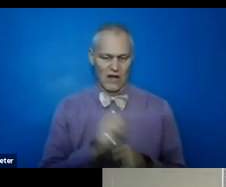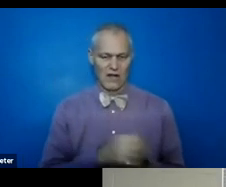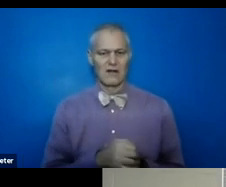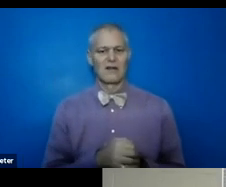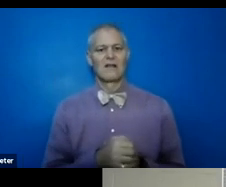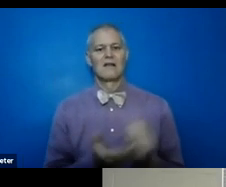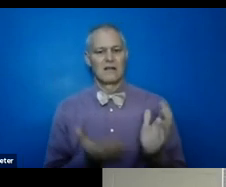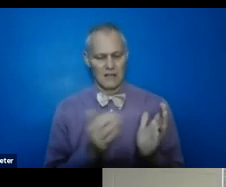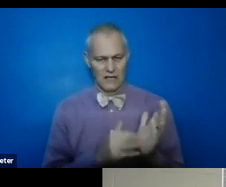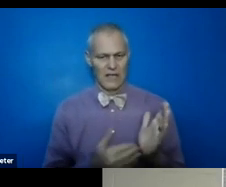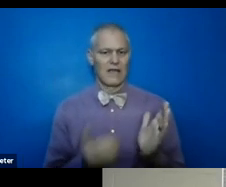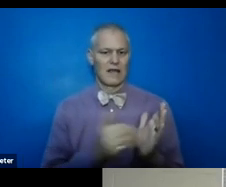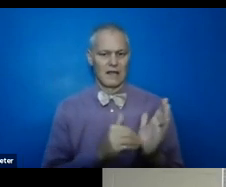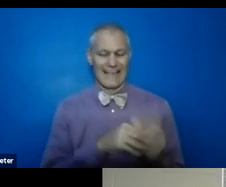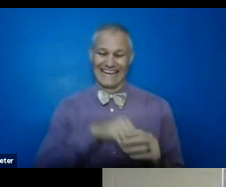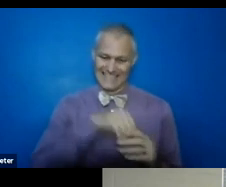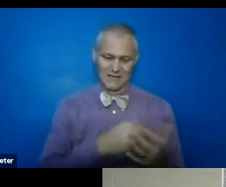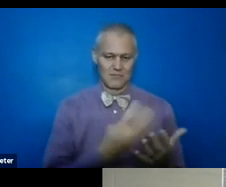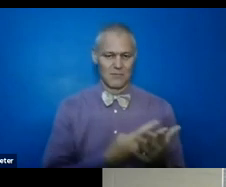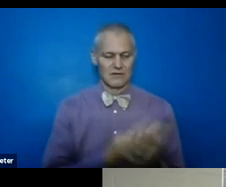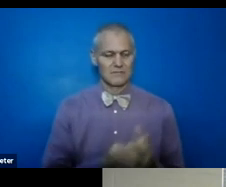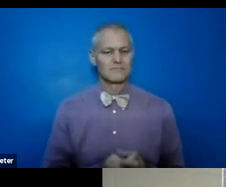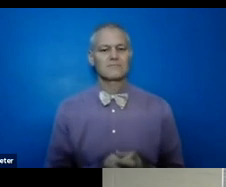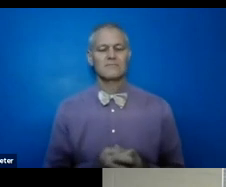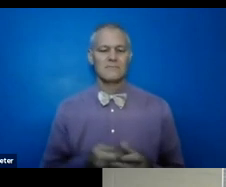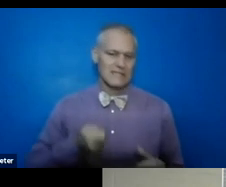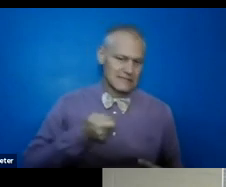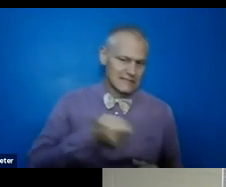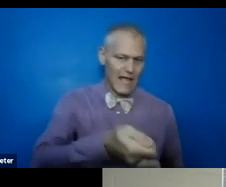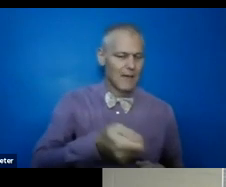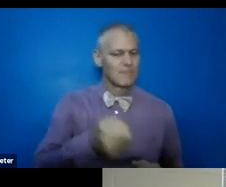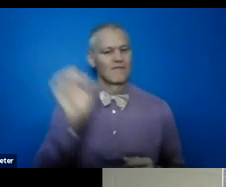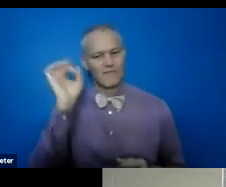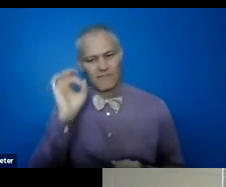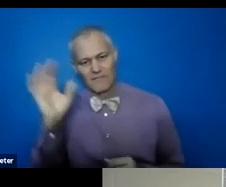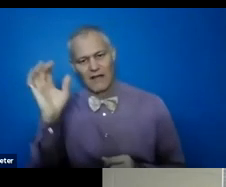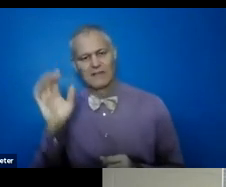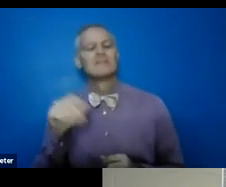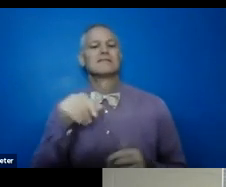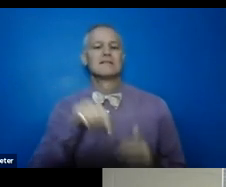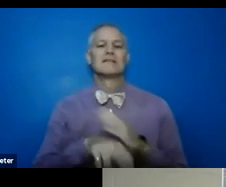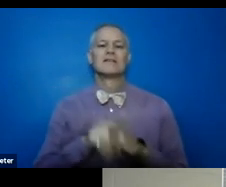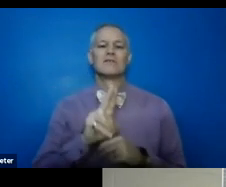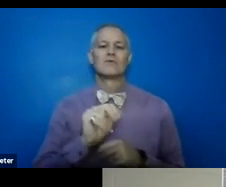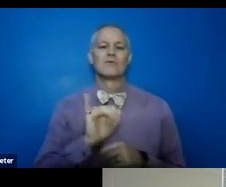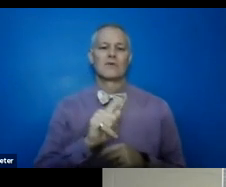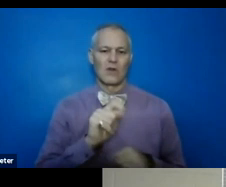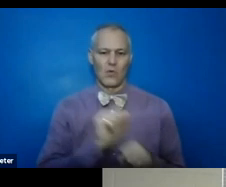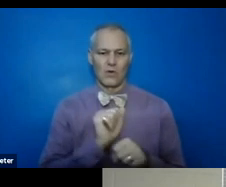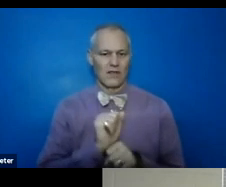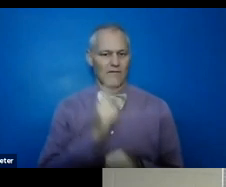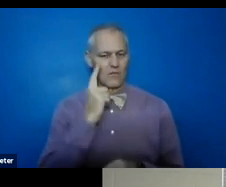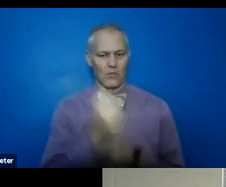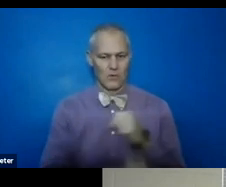numerous incidents inside of the prison when it comes to stabbing, violence, and we would go into these units and we would work there for a year with